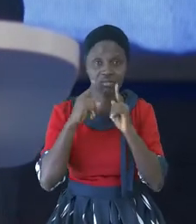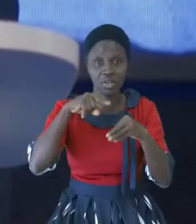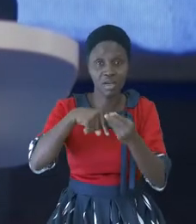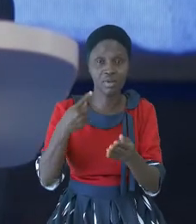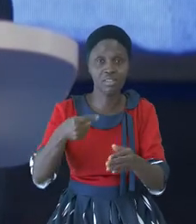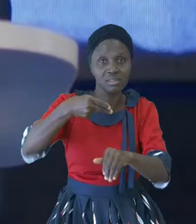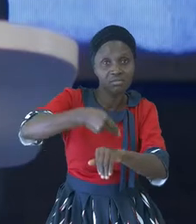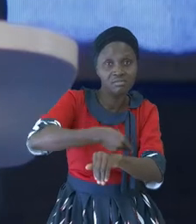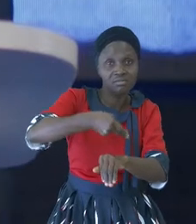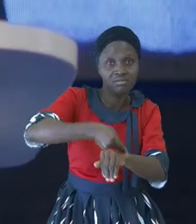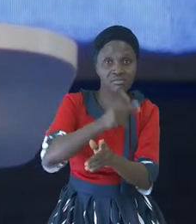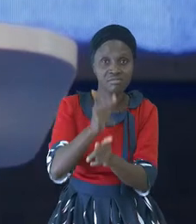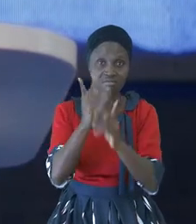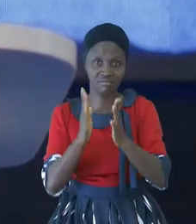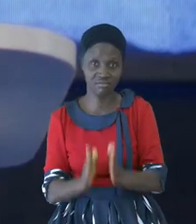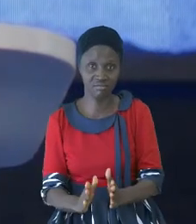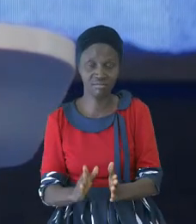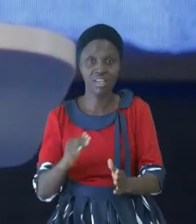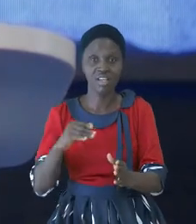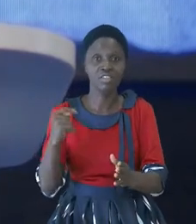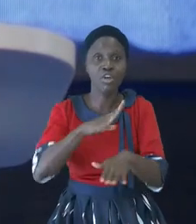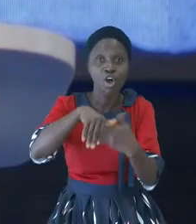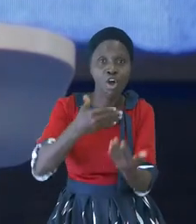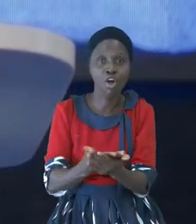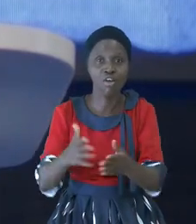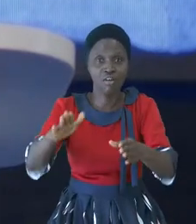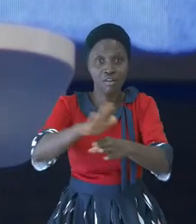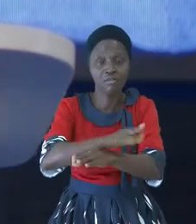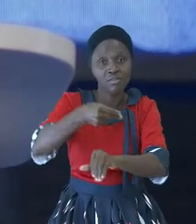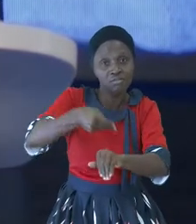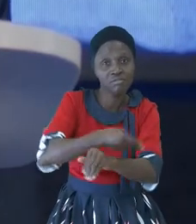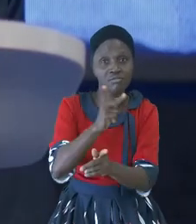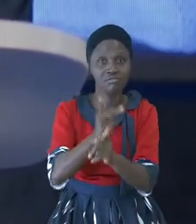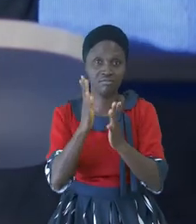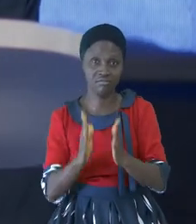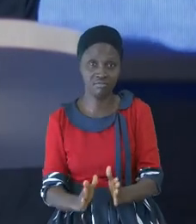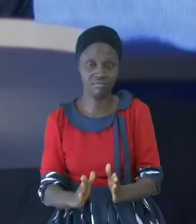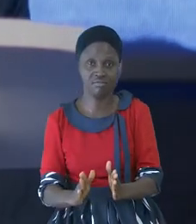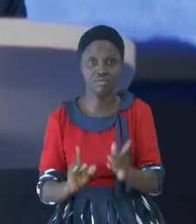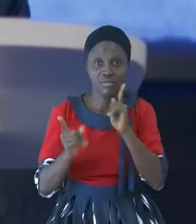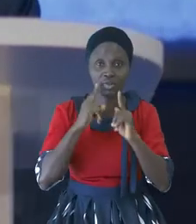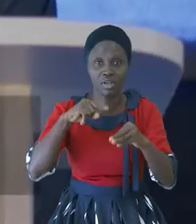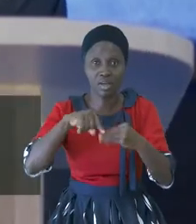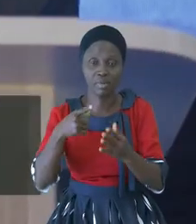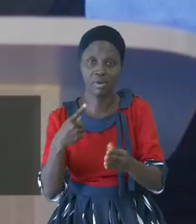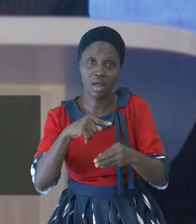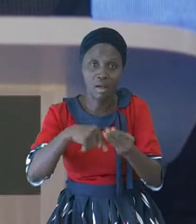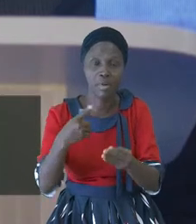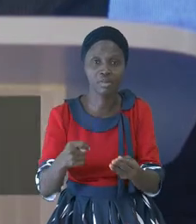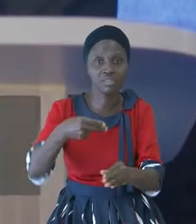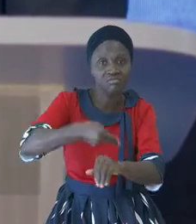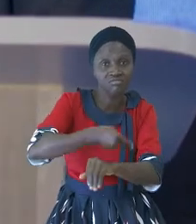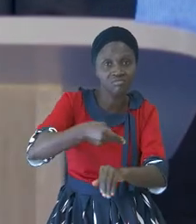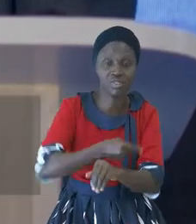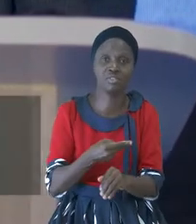all-sufficient shepherd. We talk about the sheep, that is the one that God has taken personally